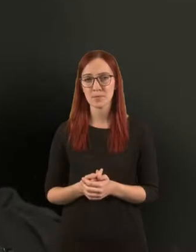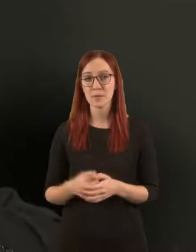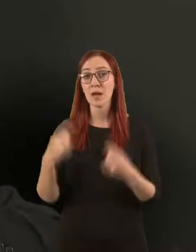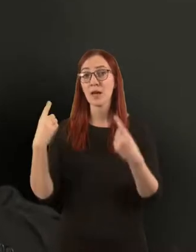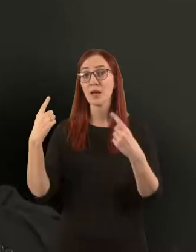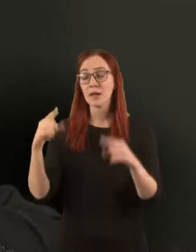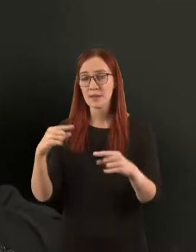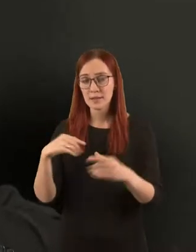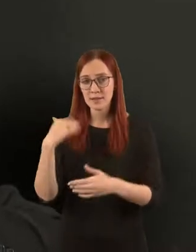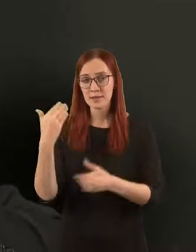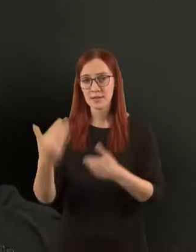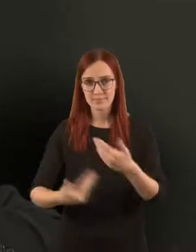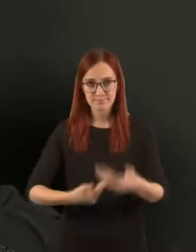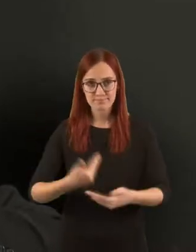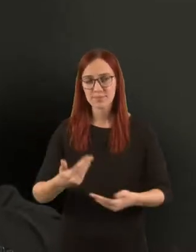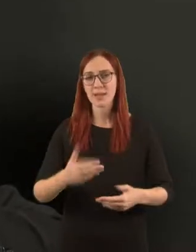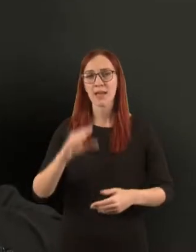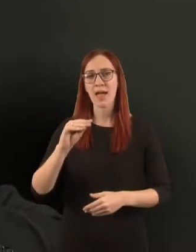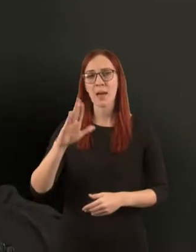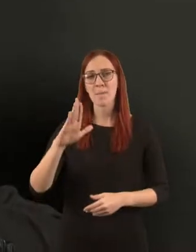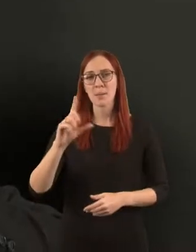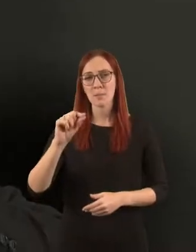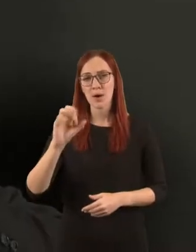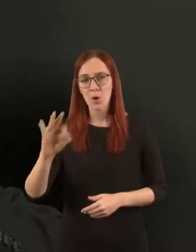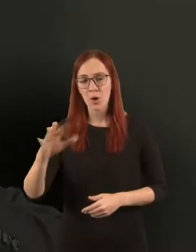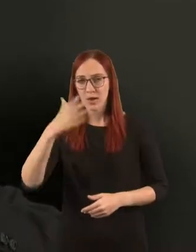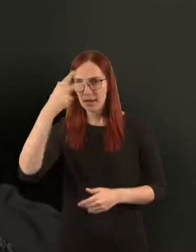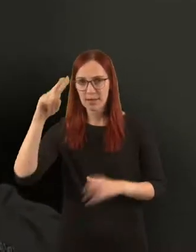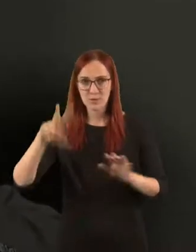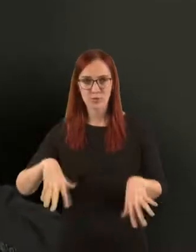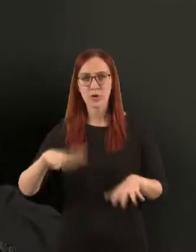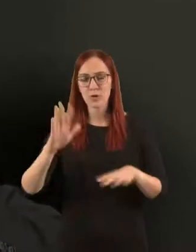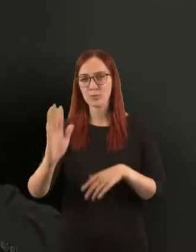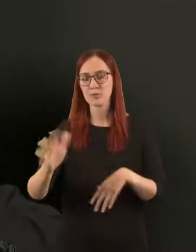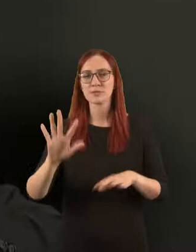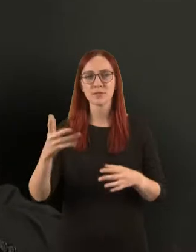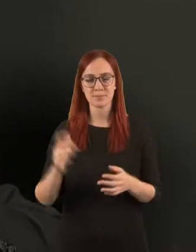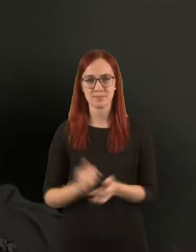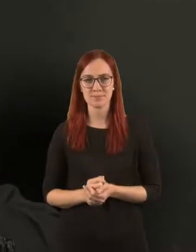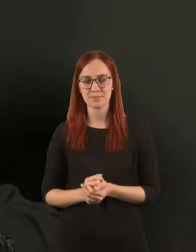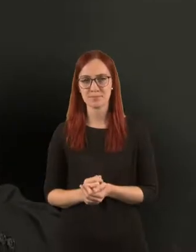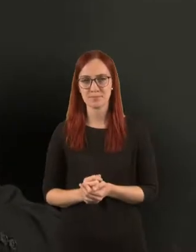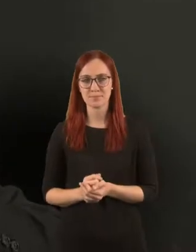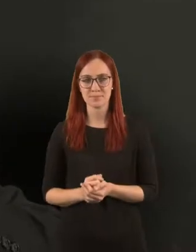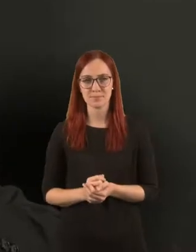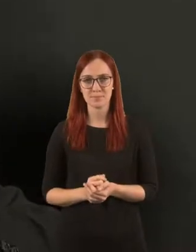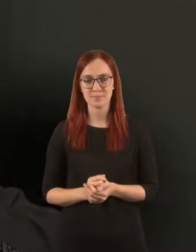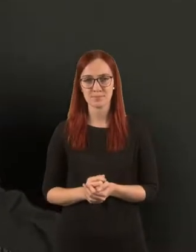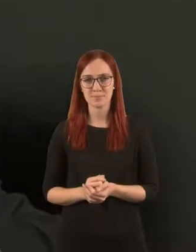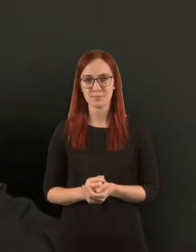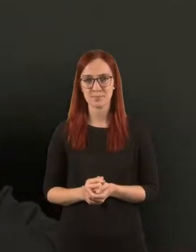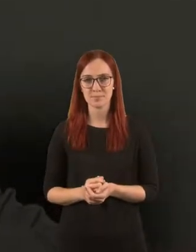have a sectored approach, trying to align